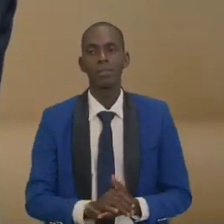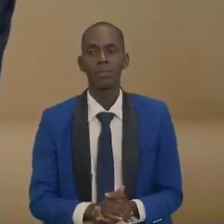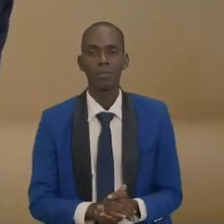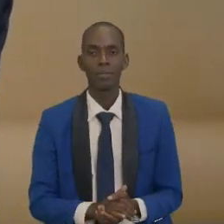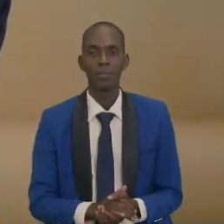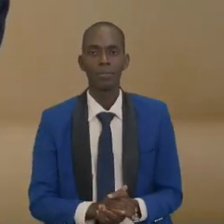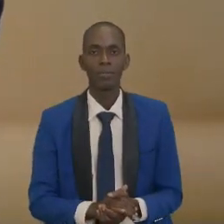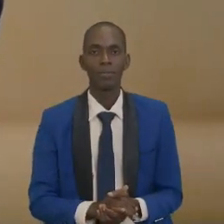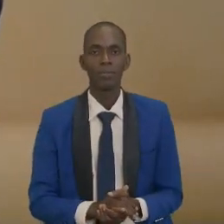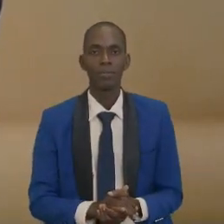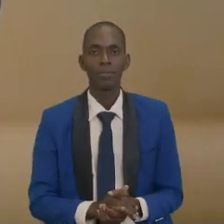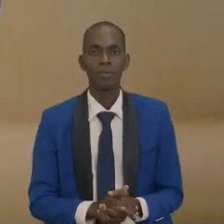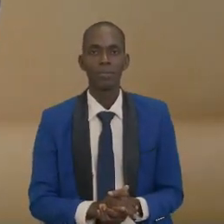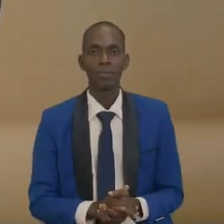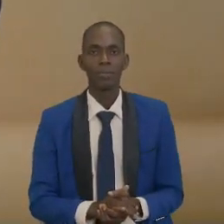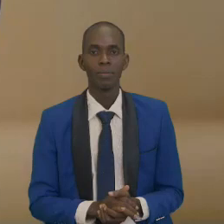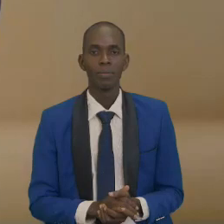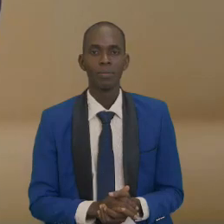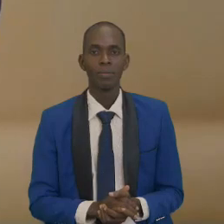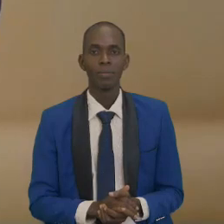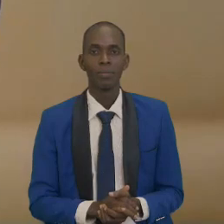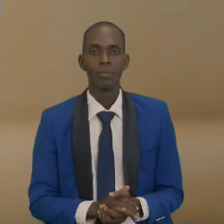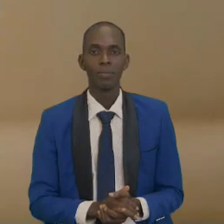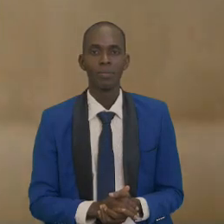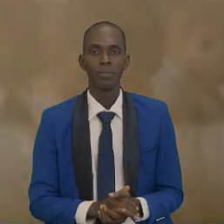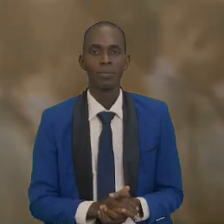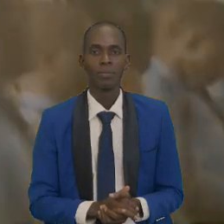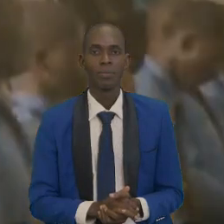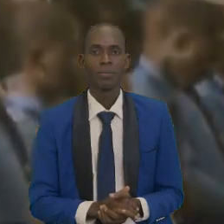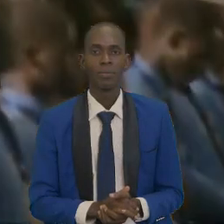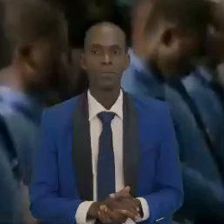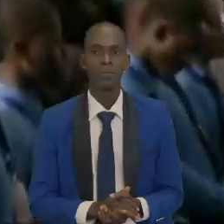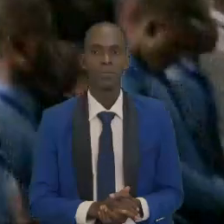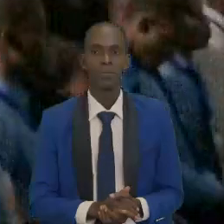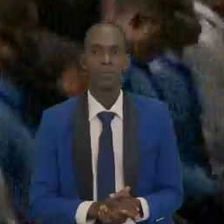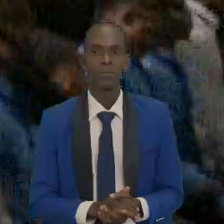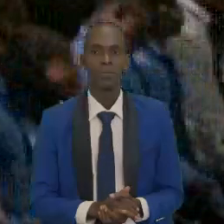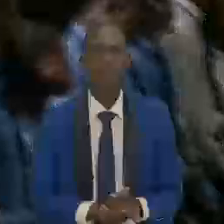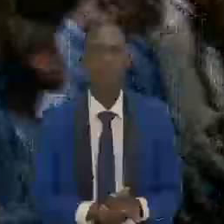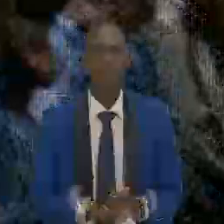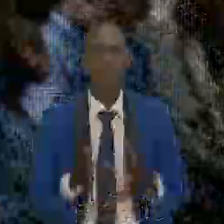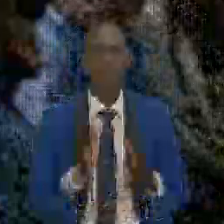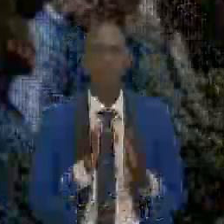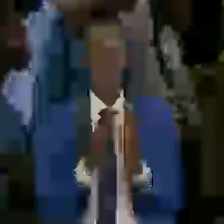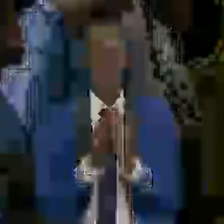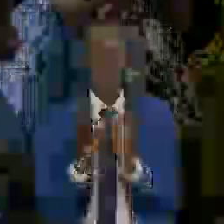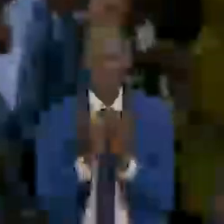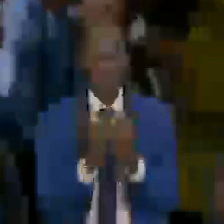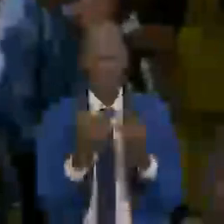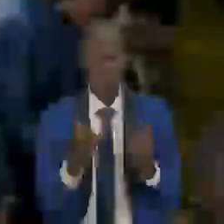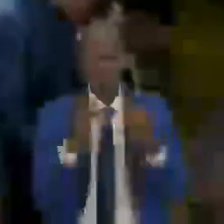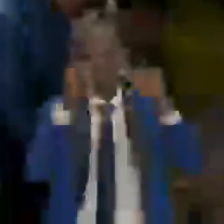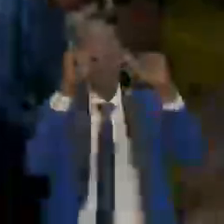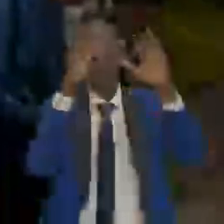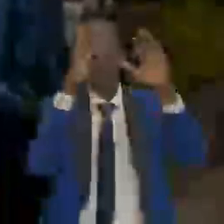and then again let's pray together father